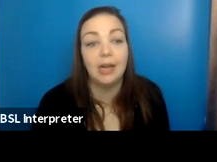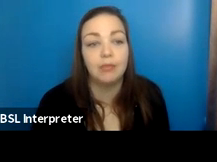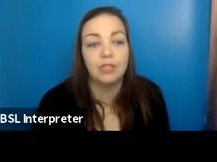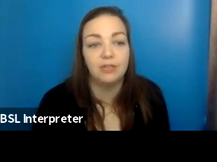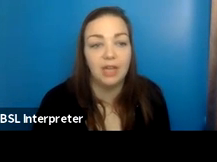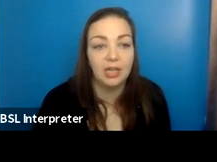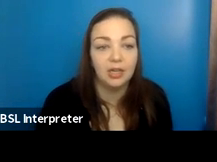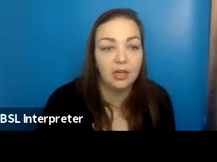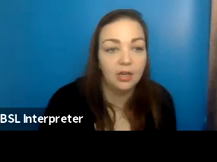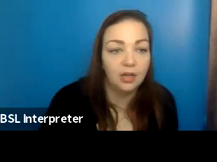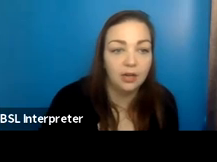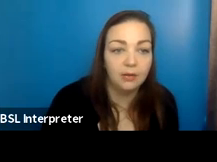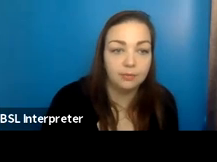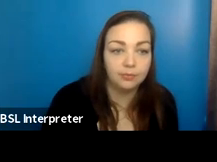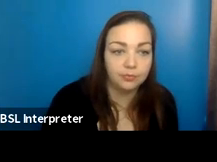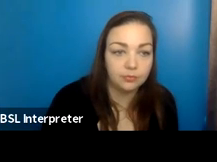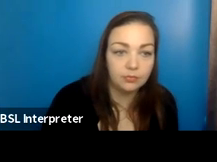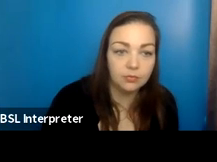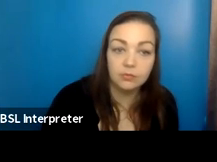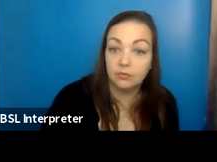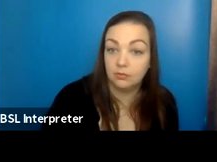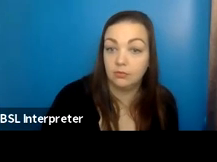and collaboratively.